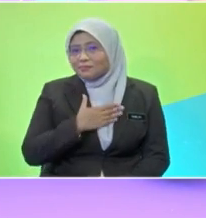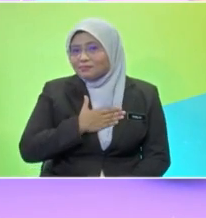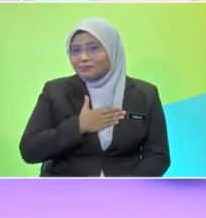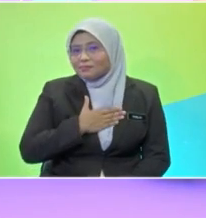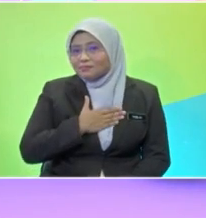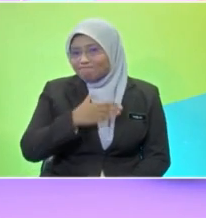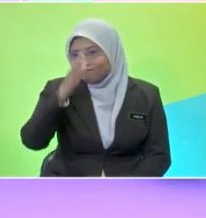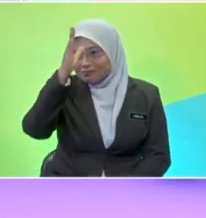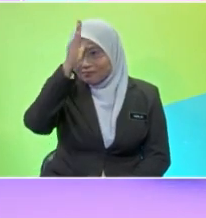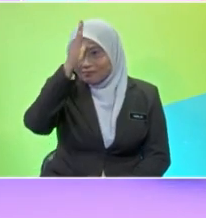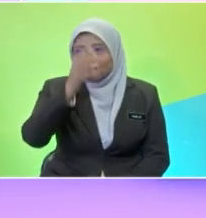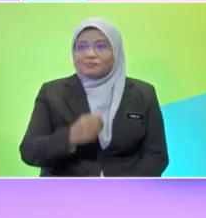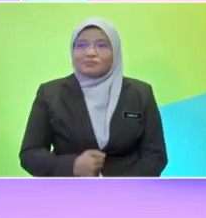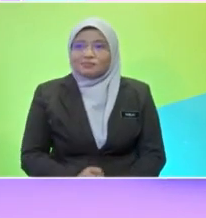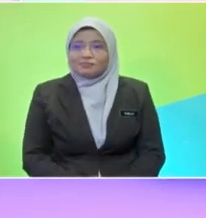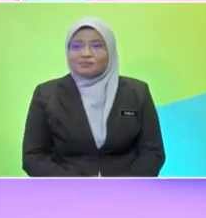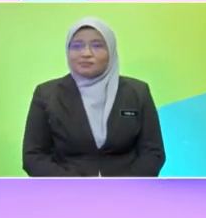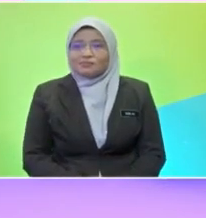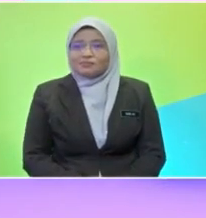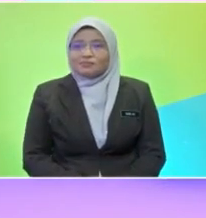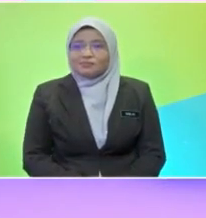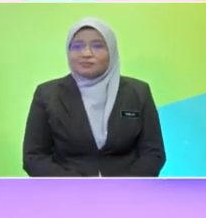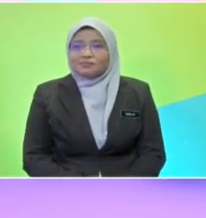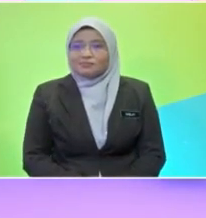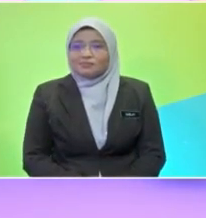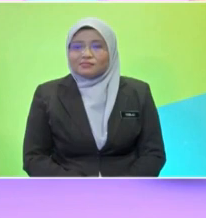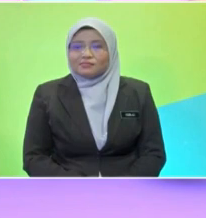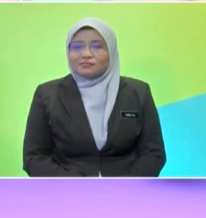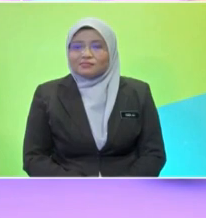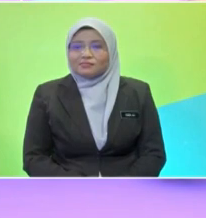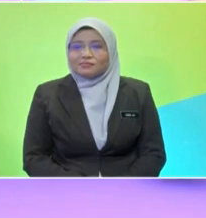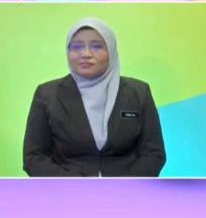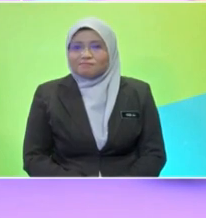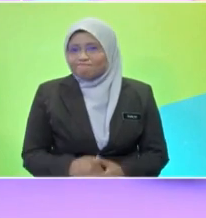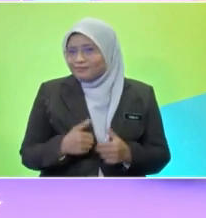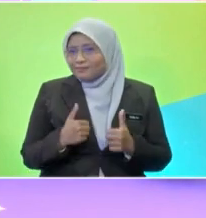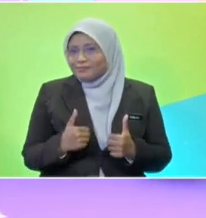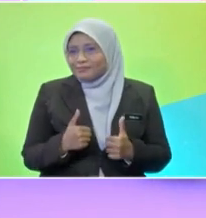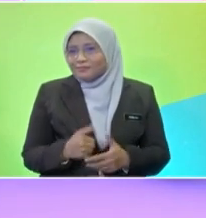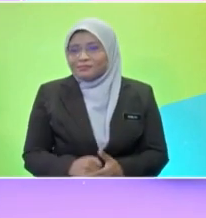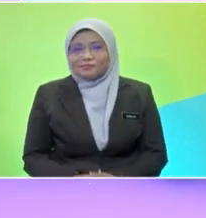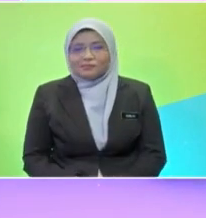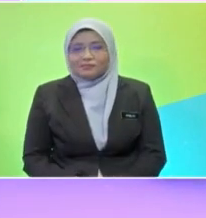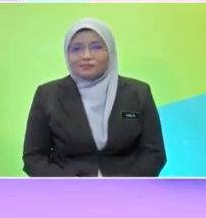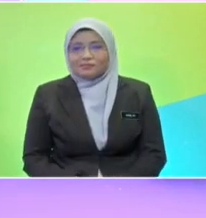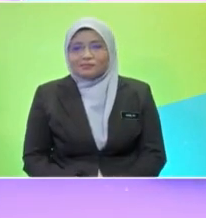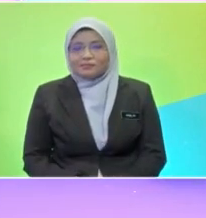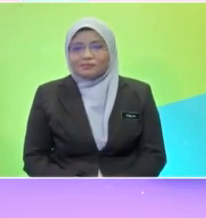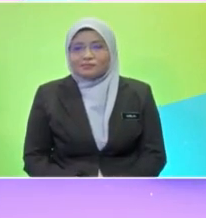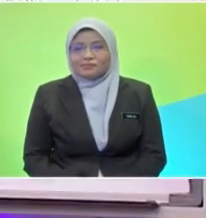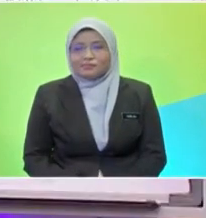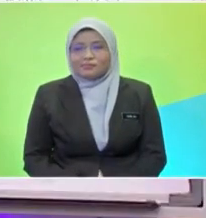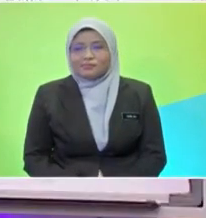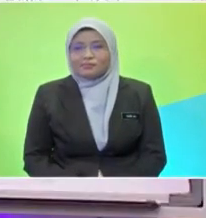Okay. Yes. What? My father. Nice. Nice. Good. And answer. So, Shifa replied with, my